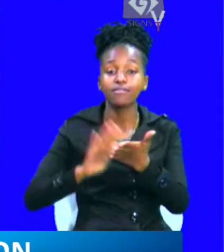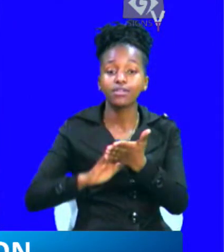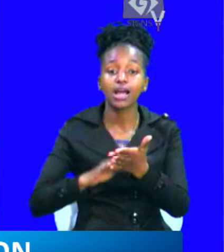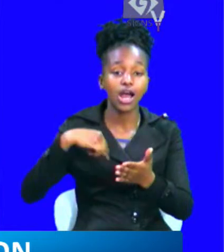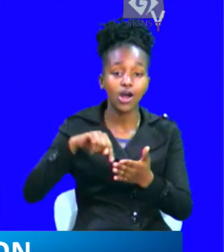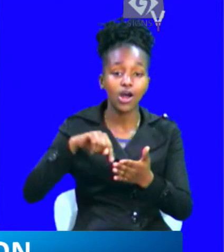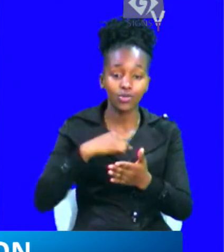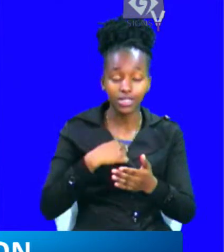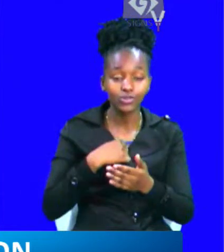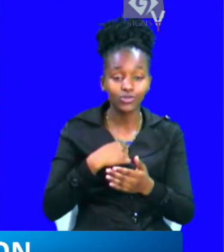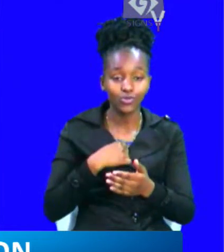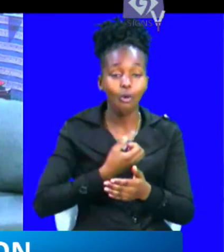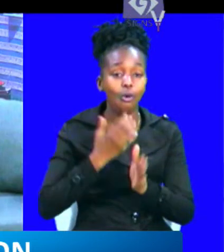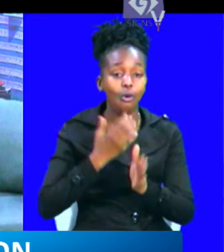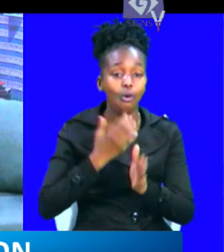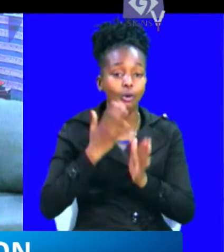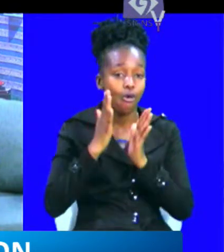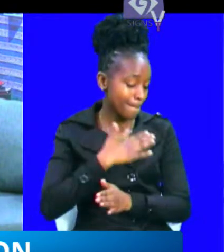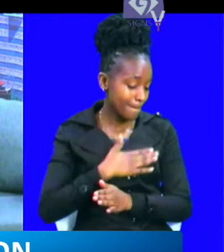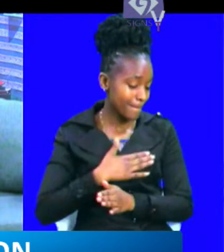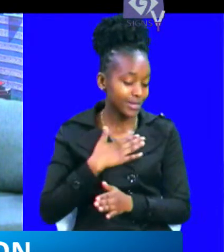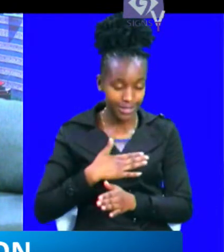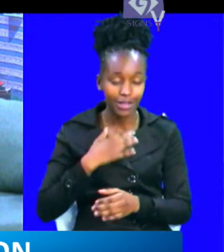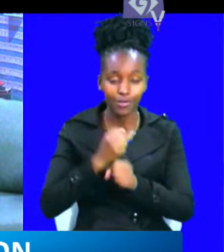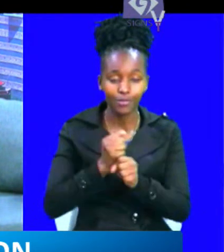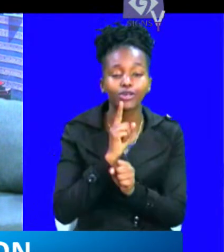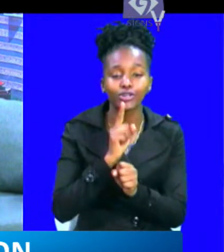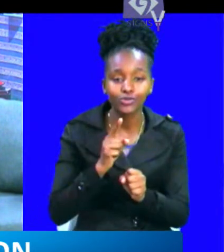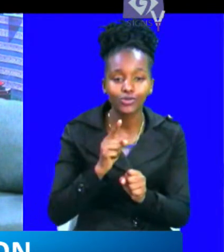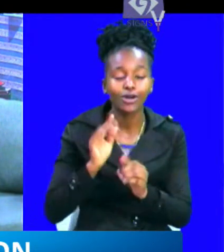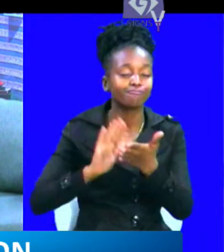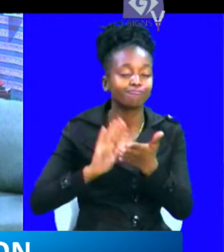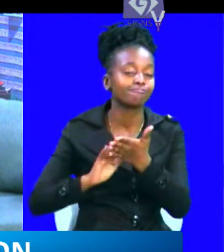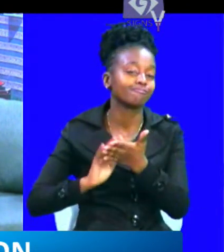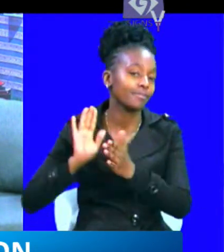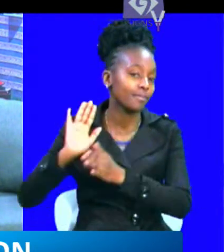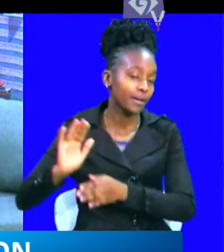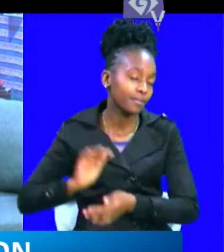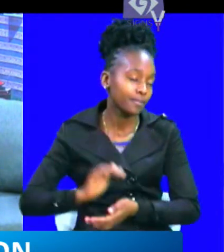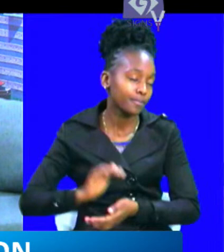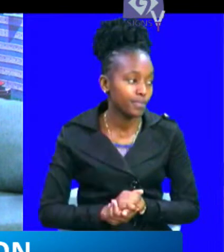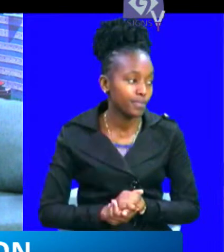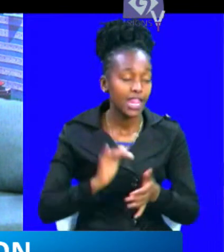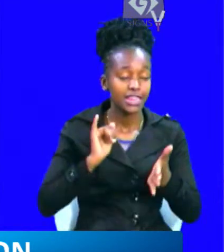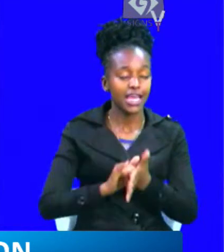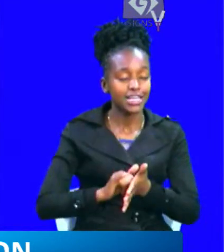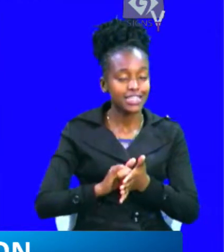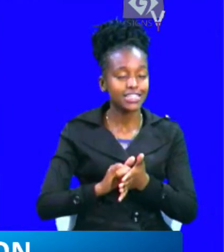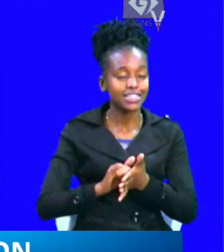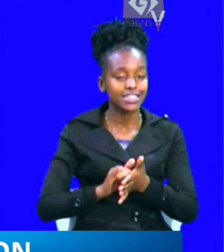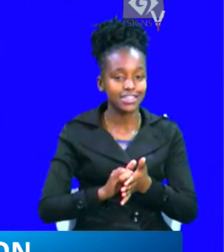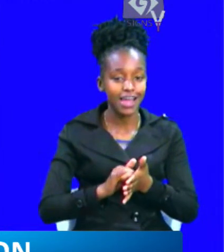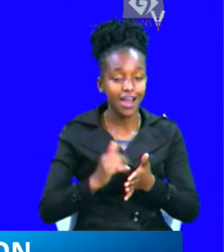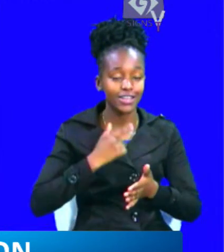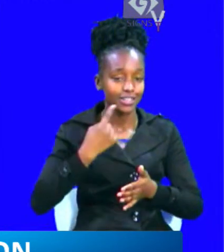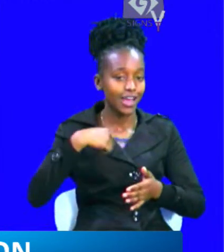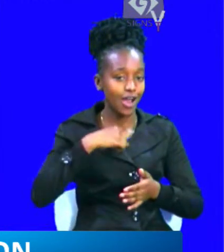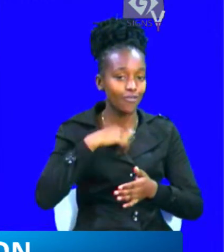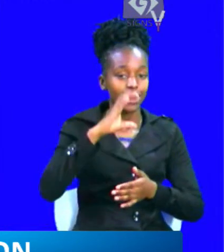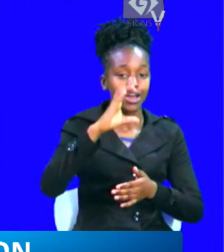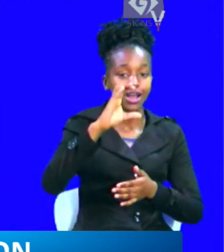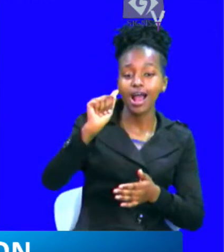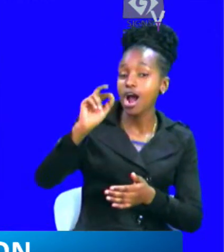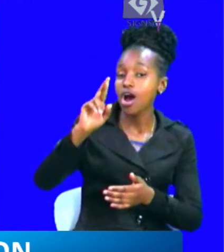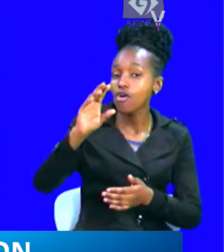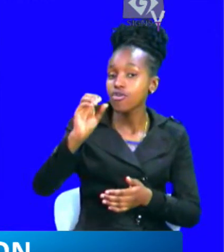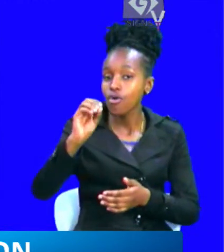himself, kindly make sure that they get to him. That has been Caroline Ngugi. She is from the Alan